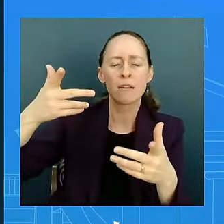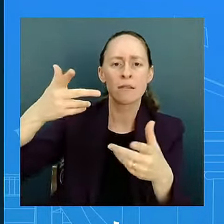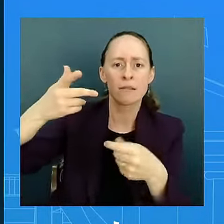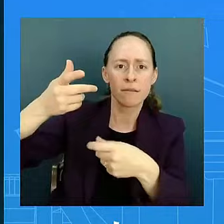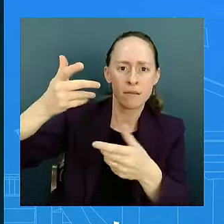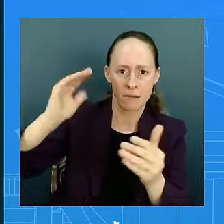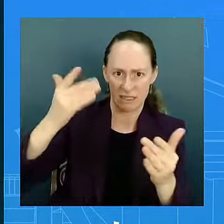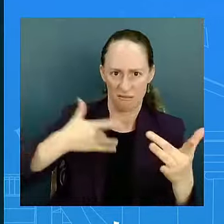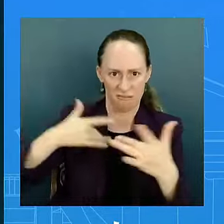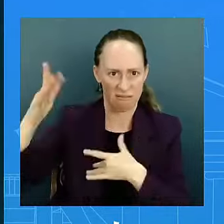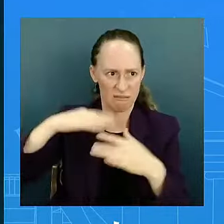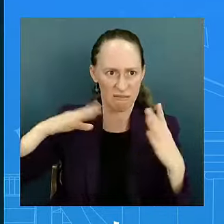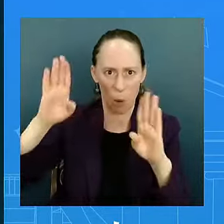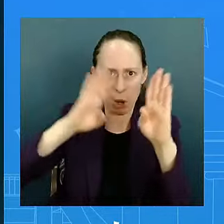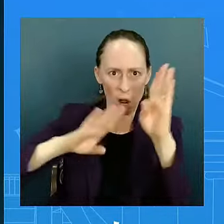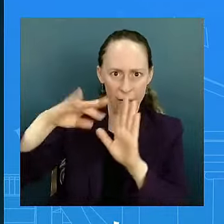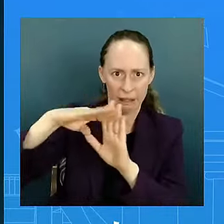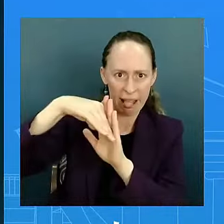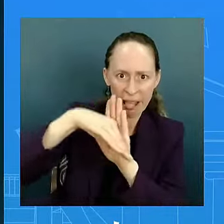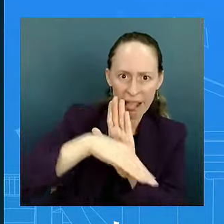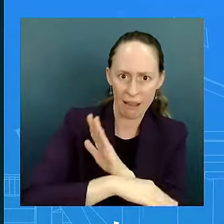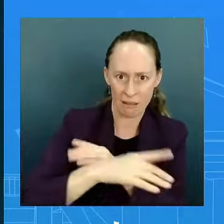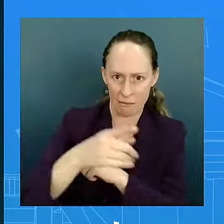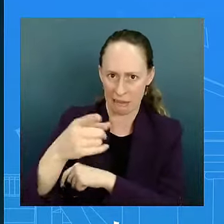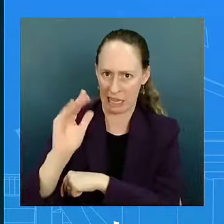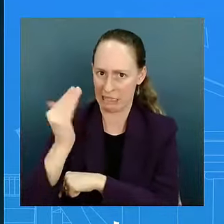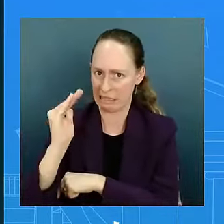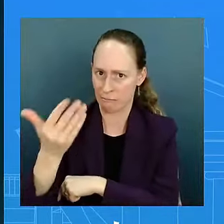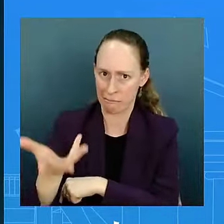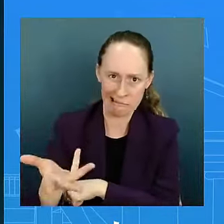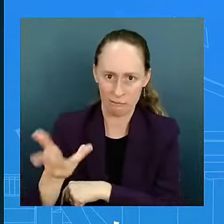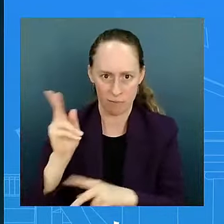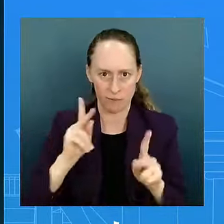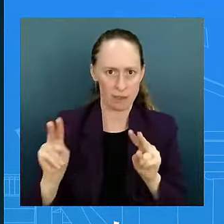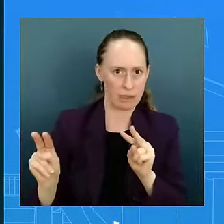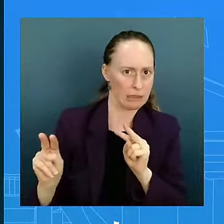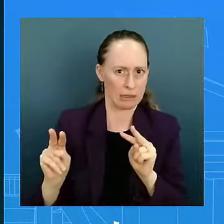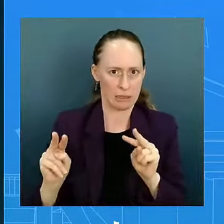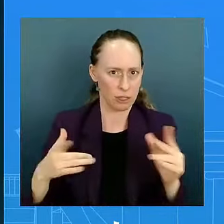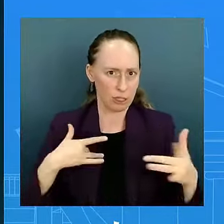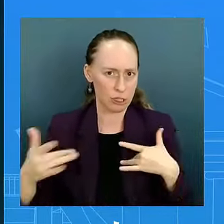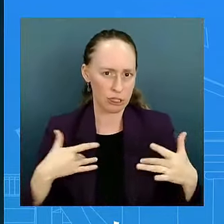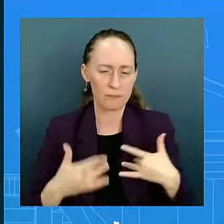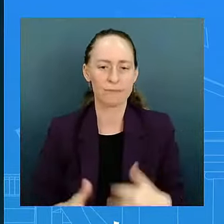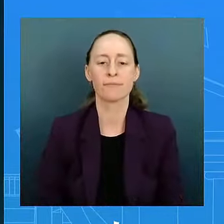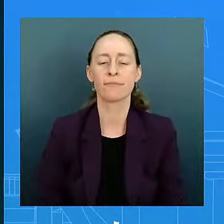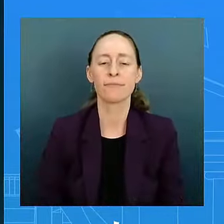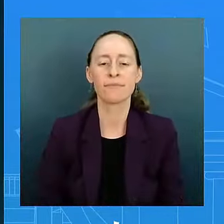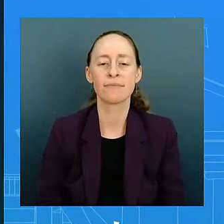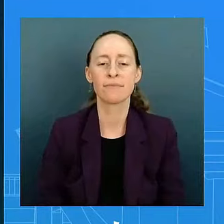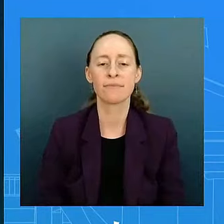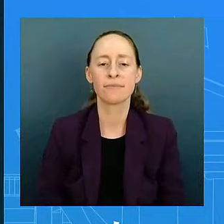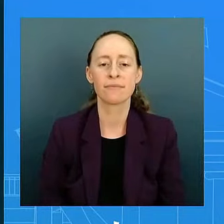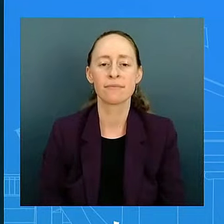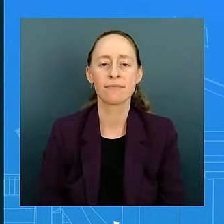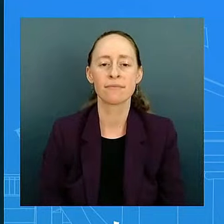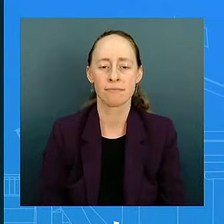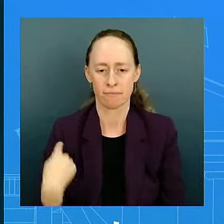stay laser focused on, and I said this moment ago when I was answering the question to Weijia, is going to focus on working